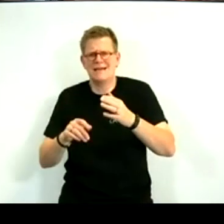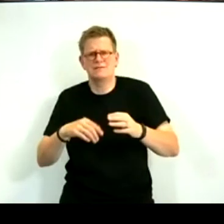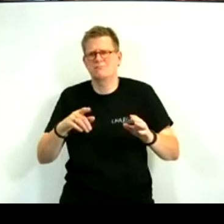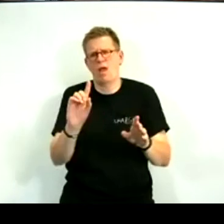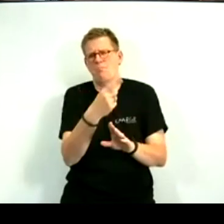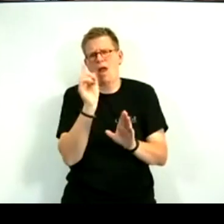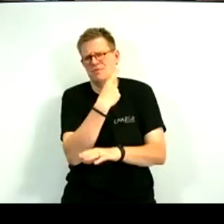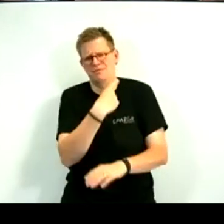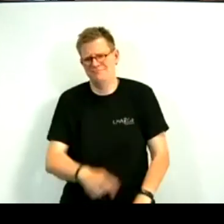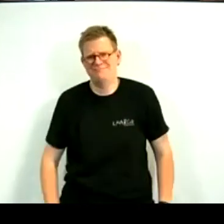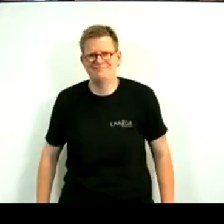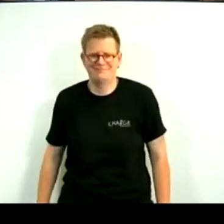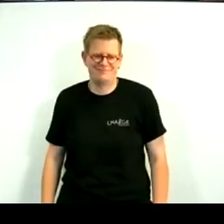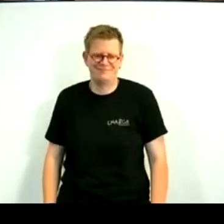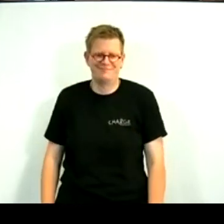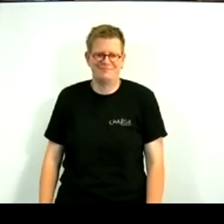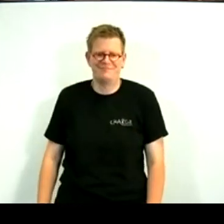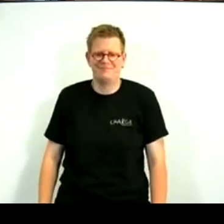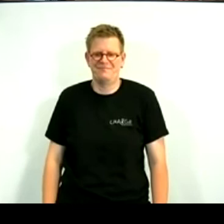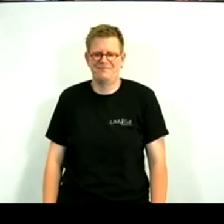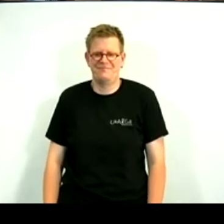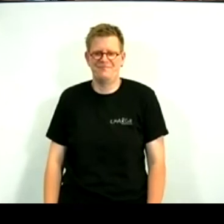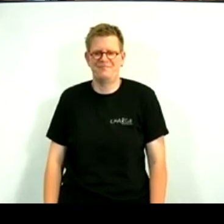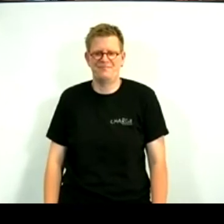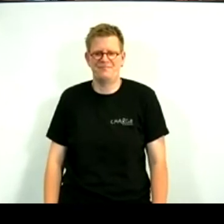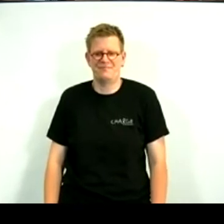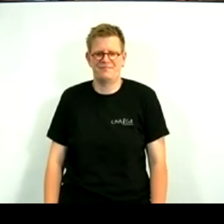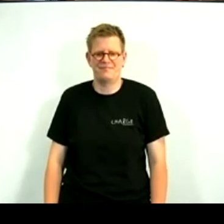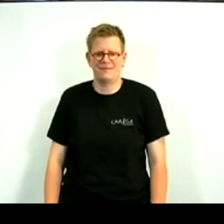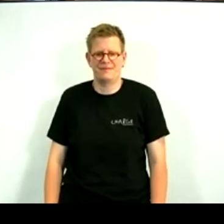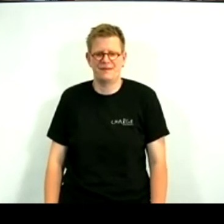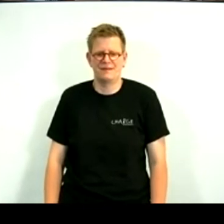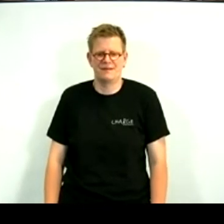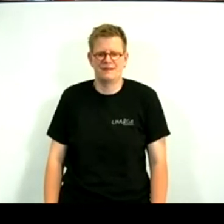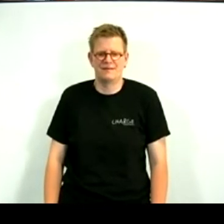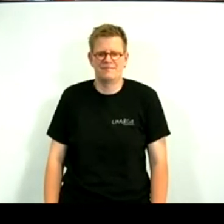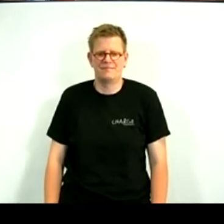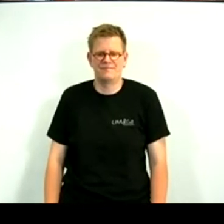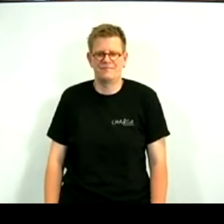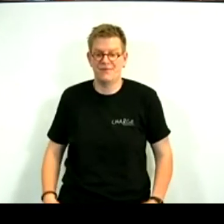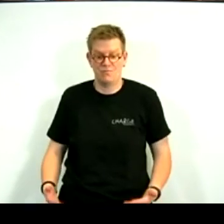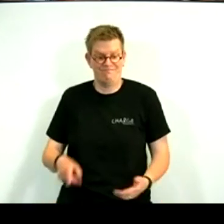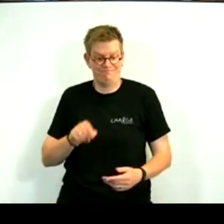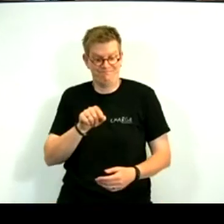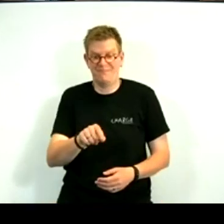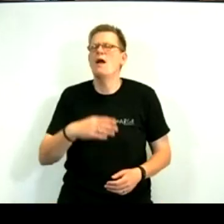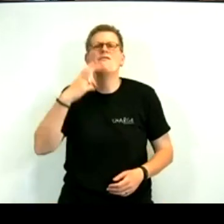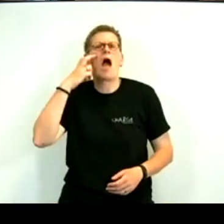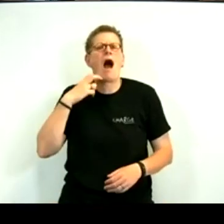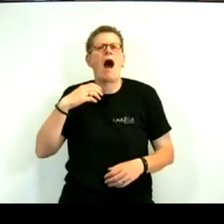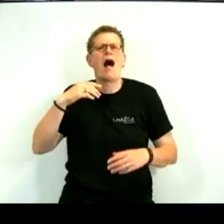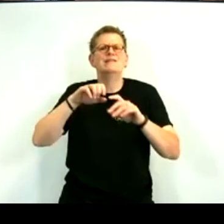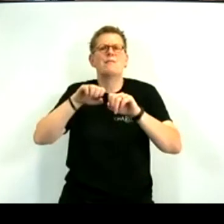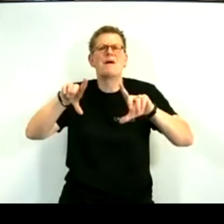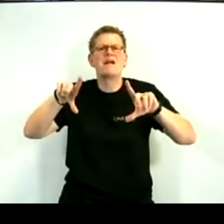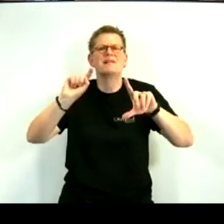picture of the boy watching television. This is an old photo, and I just make the